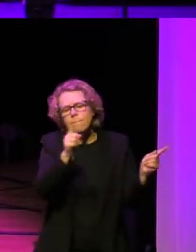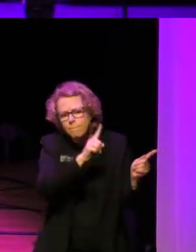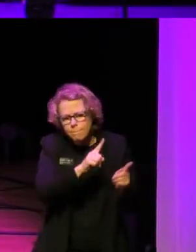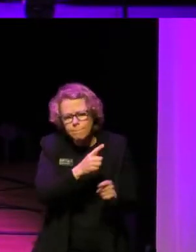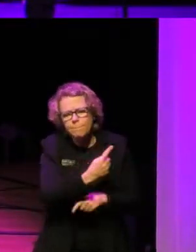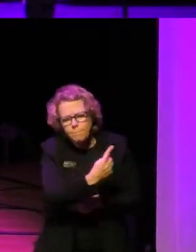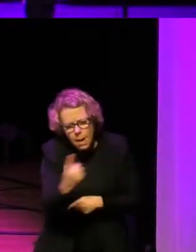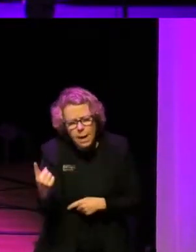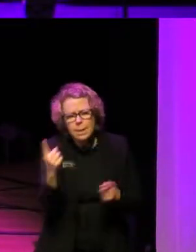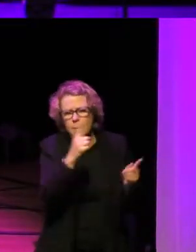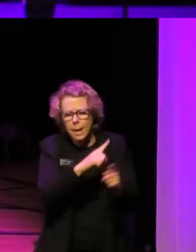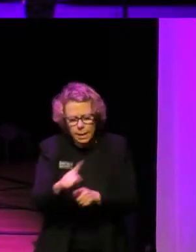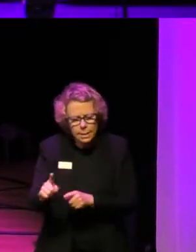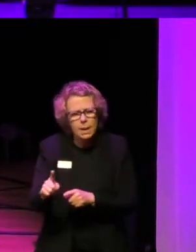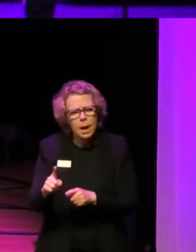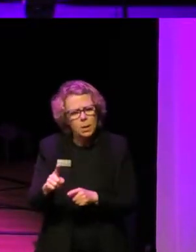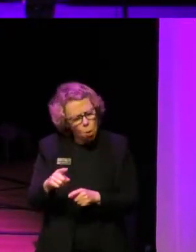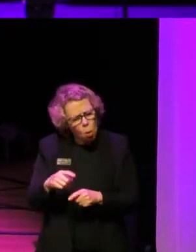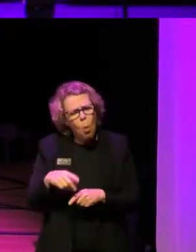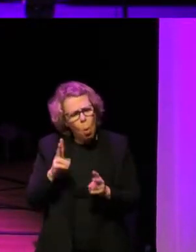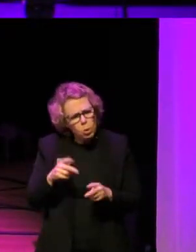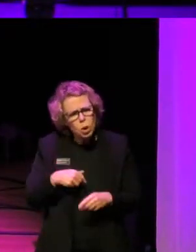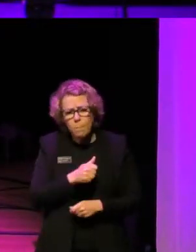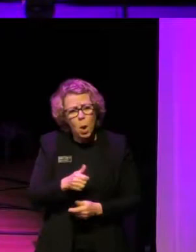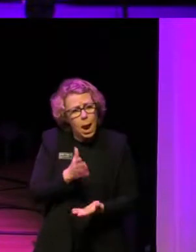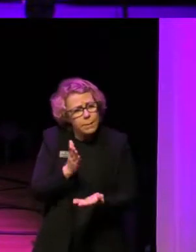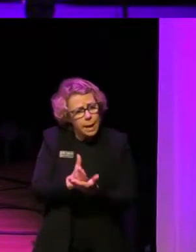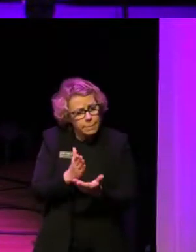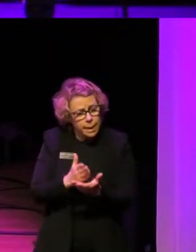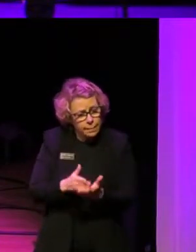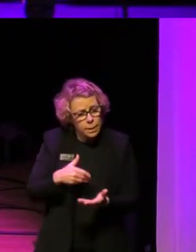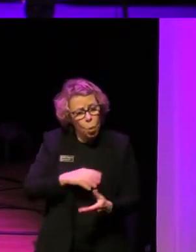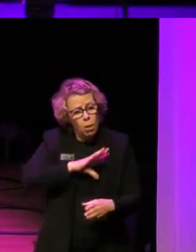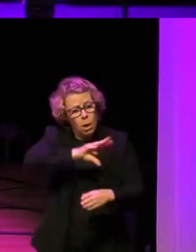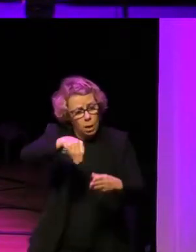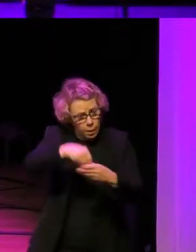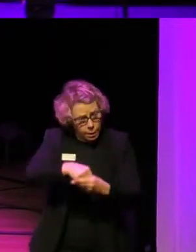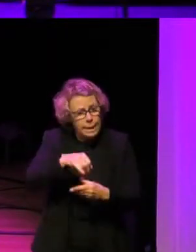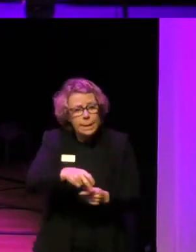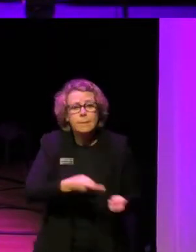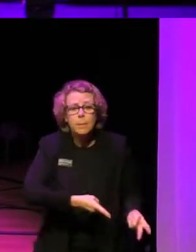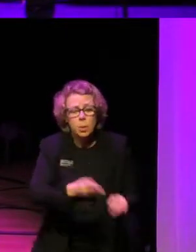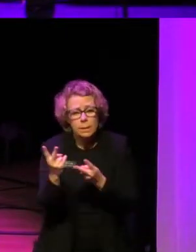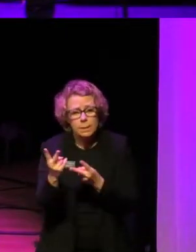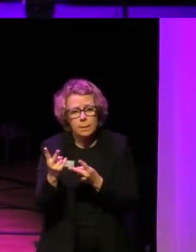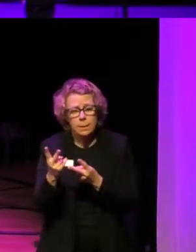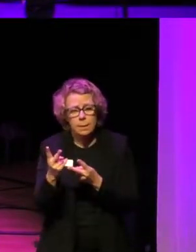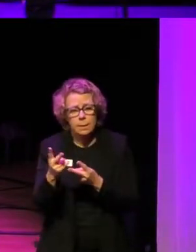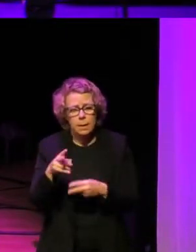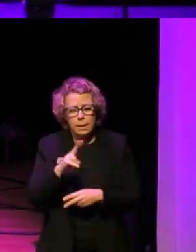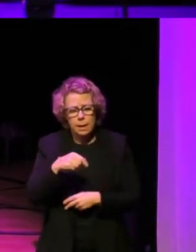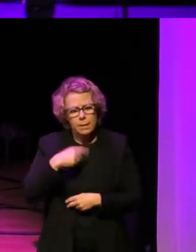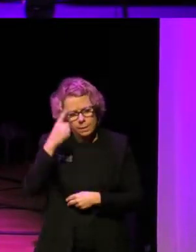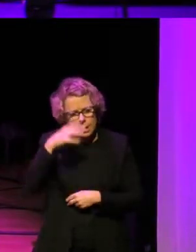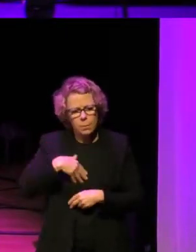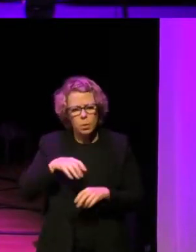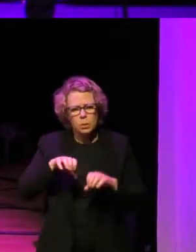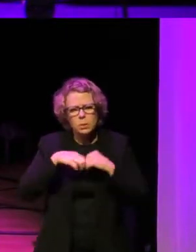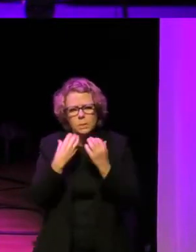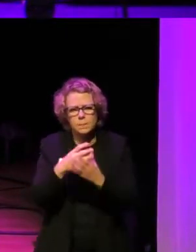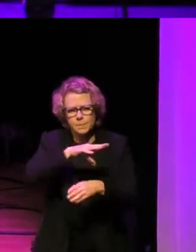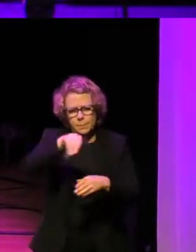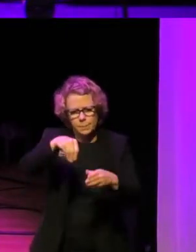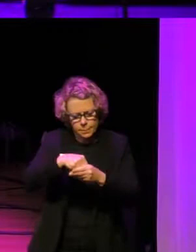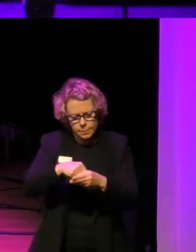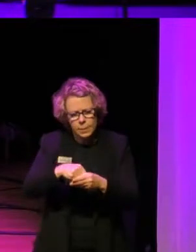right, including just the right to participate in democracy. We often, when we think about social inclusion,